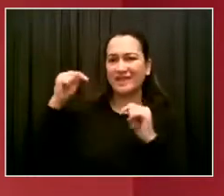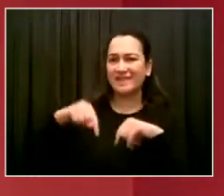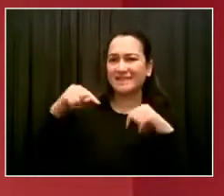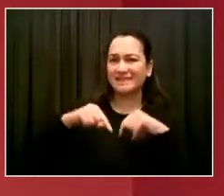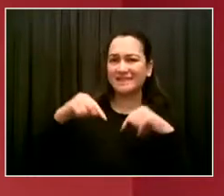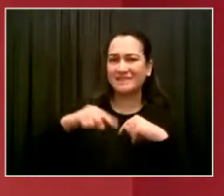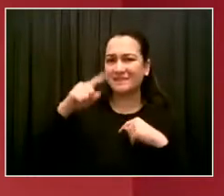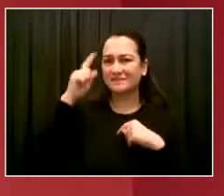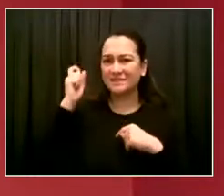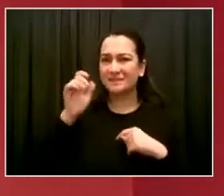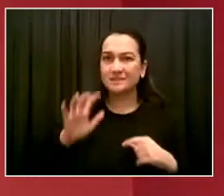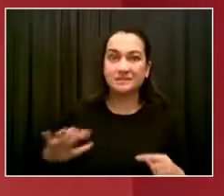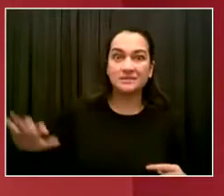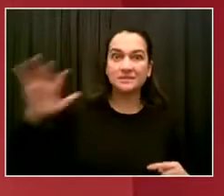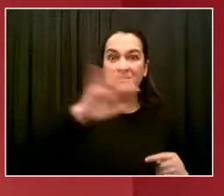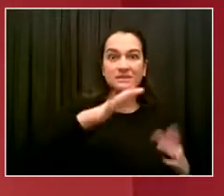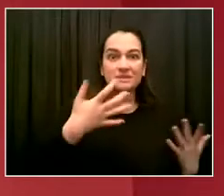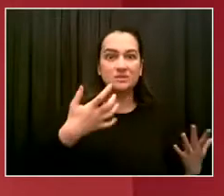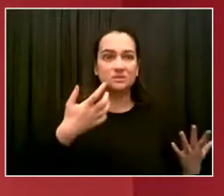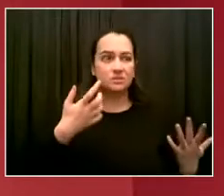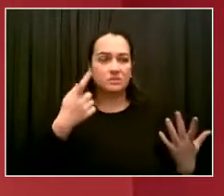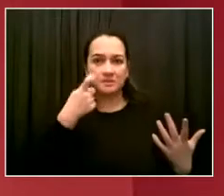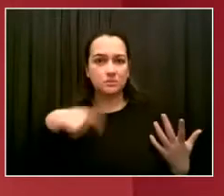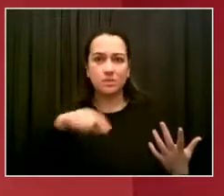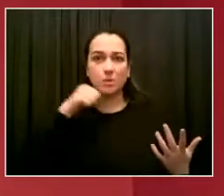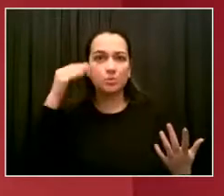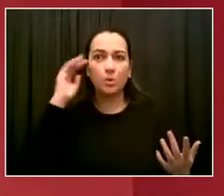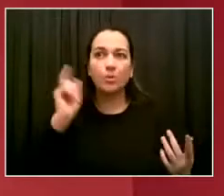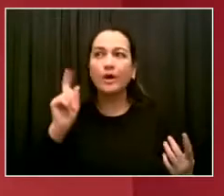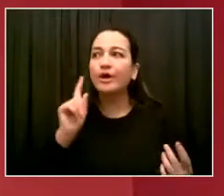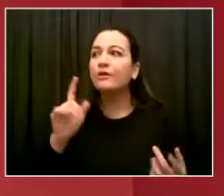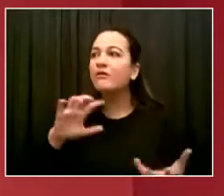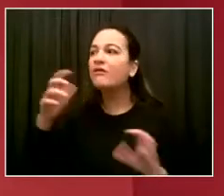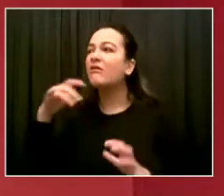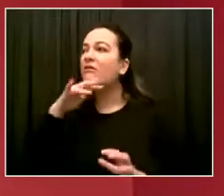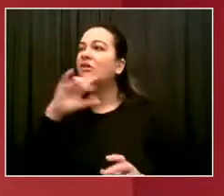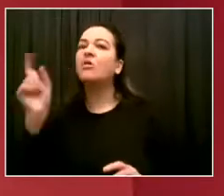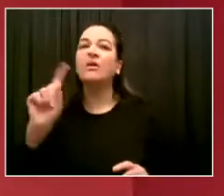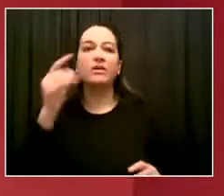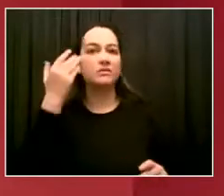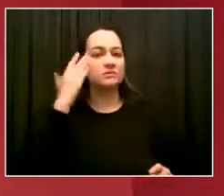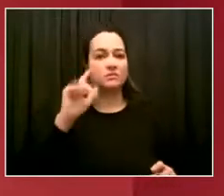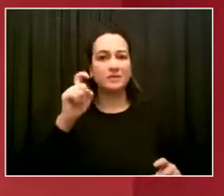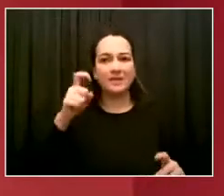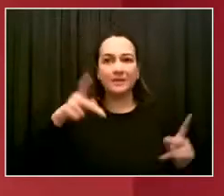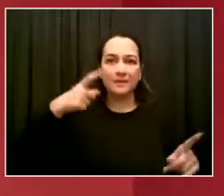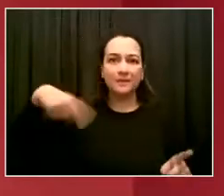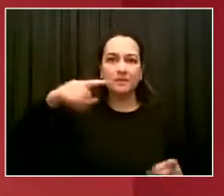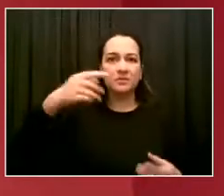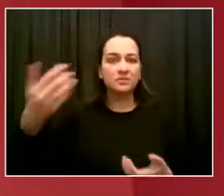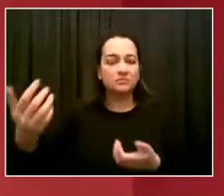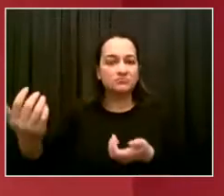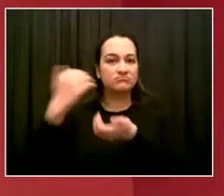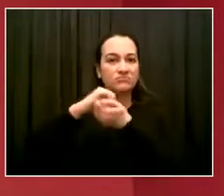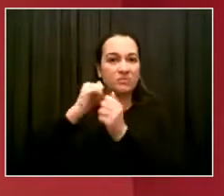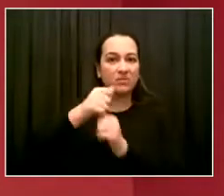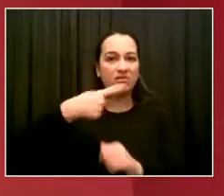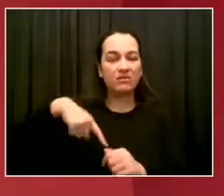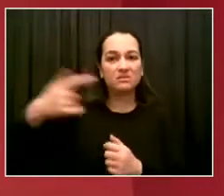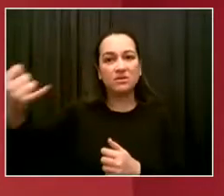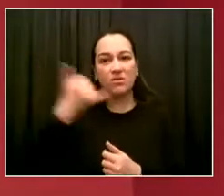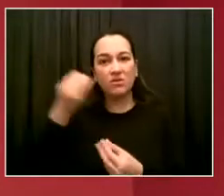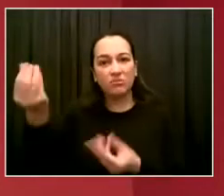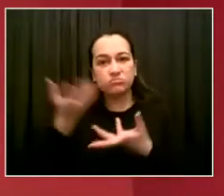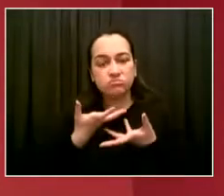are deeply needed and deeply welcomed. We saw illegal dumping, overflowing trash bins, and many felt